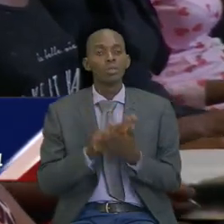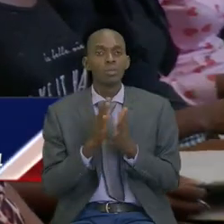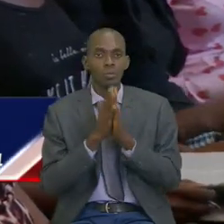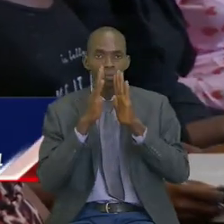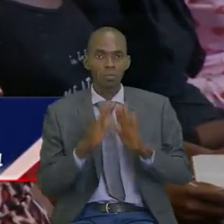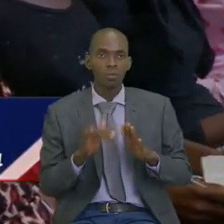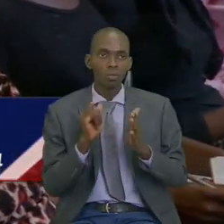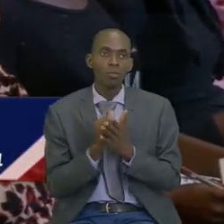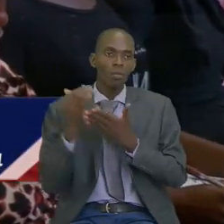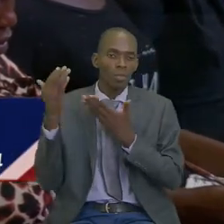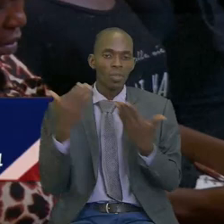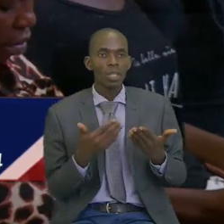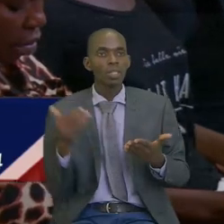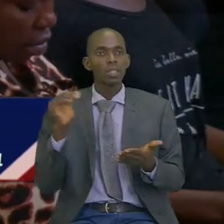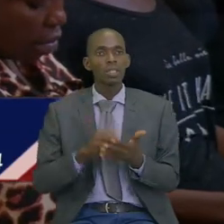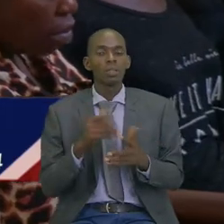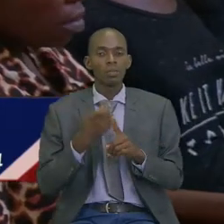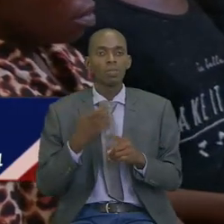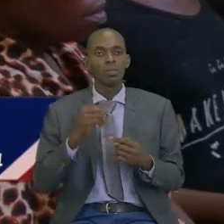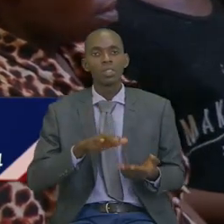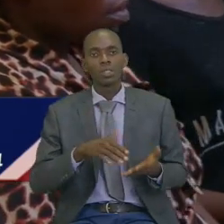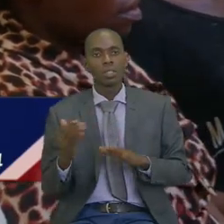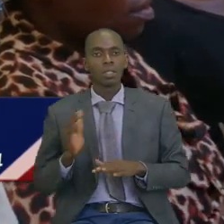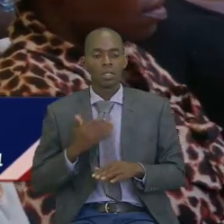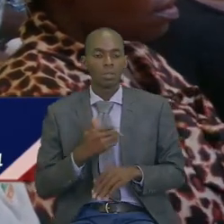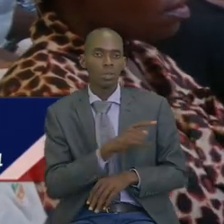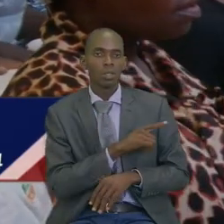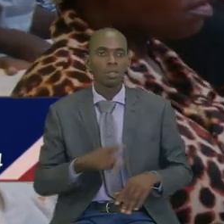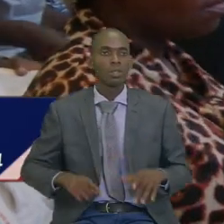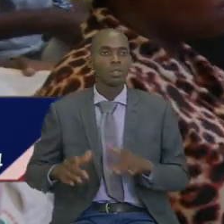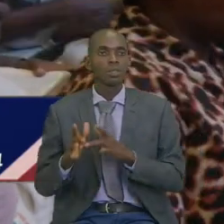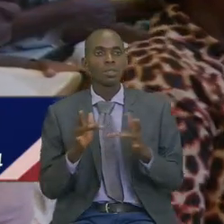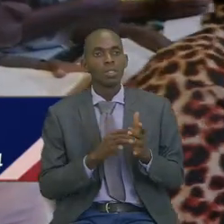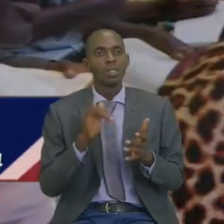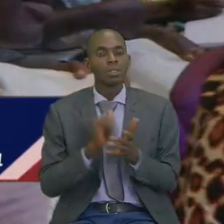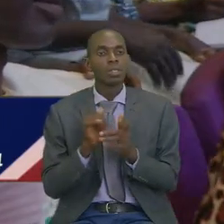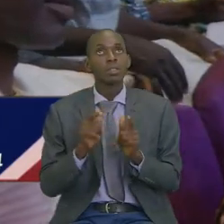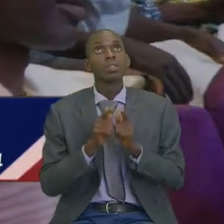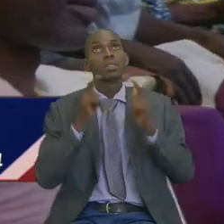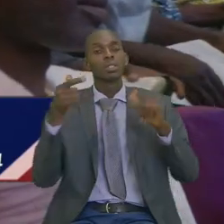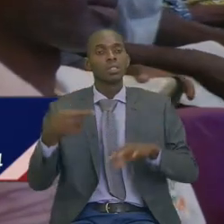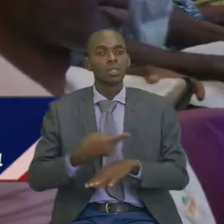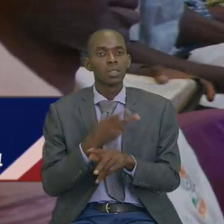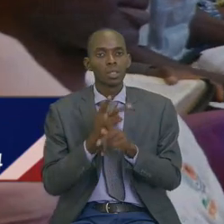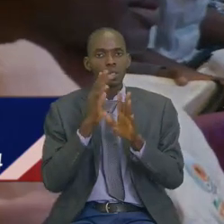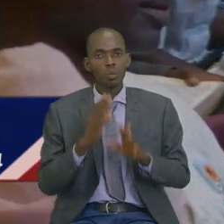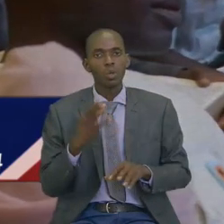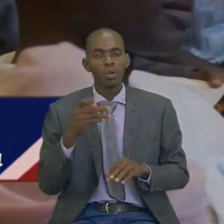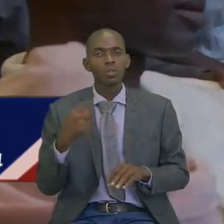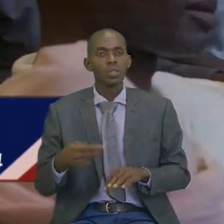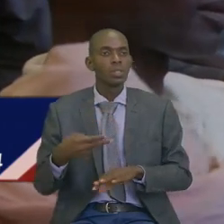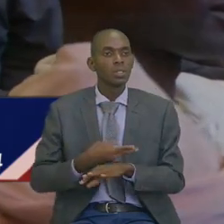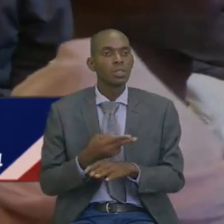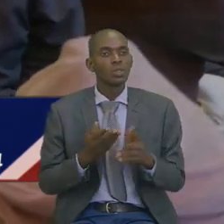that brought again from the dead our Lord Jesus, that great shepherd of the sheep, through